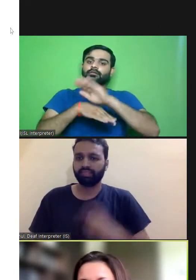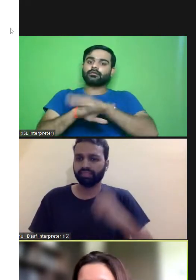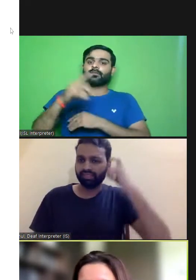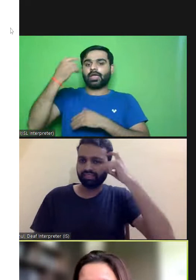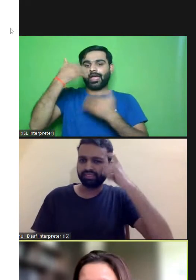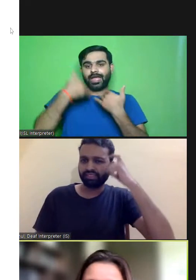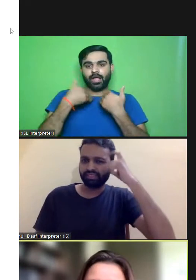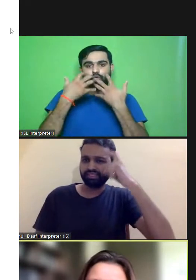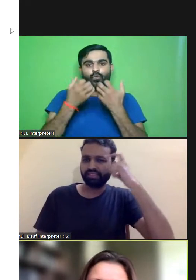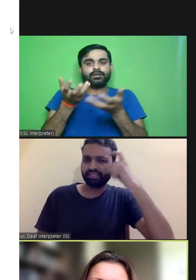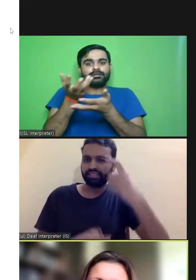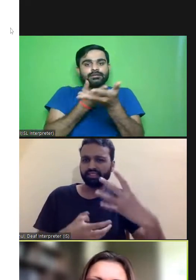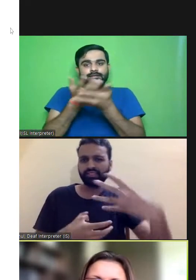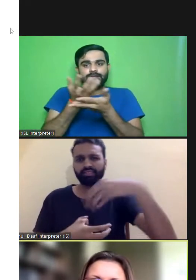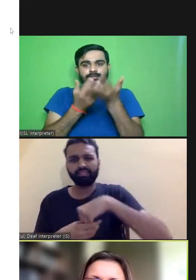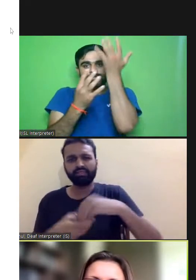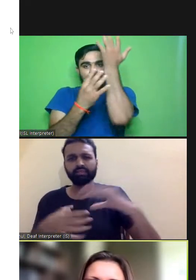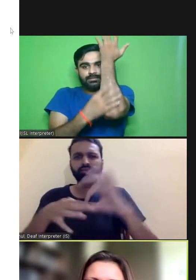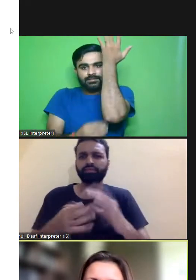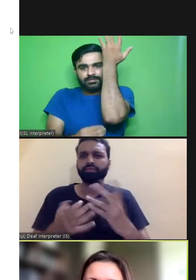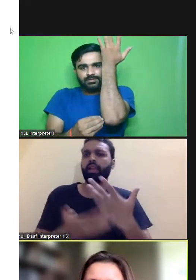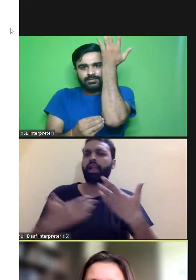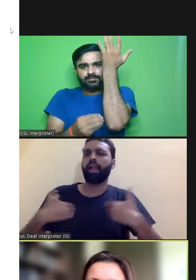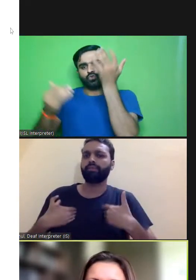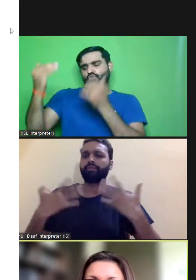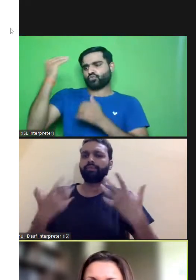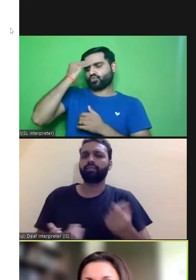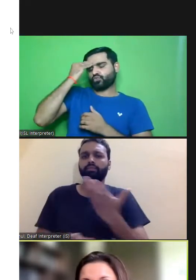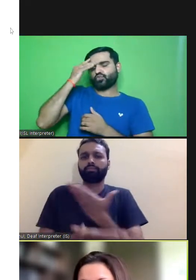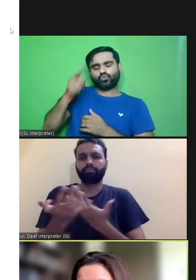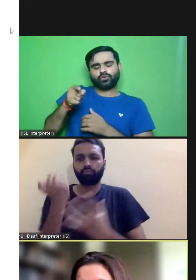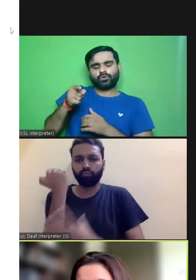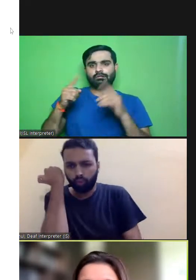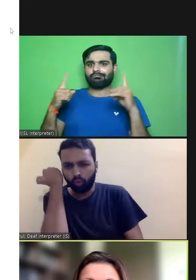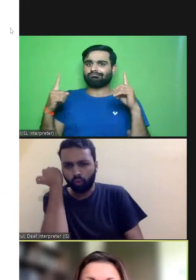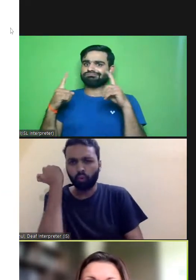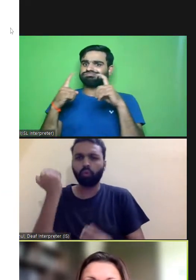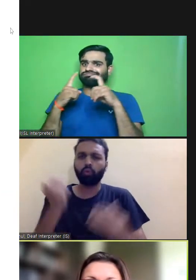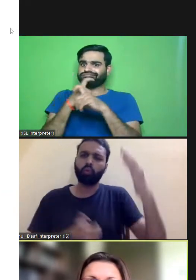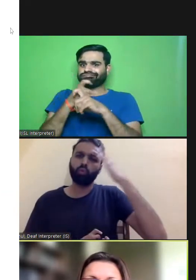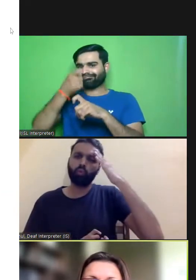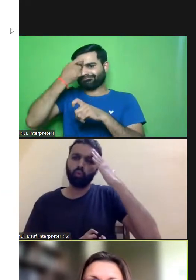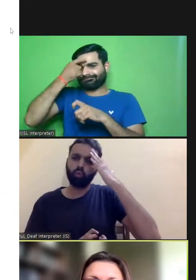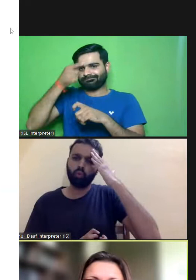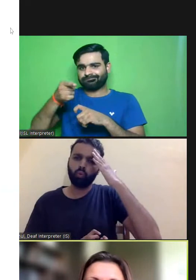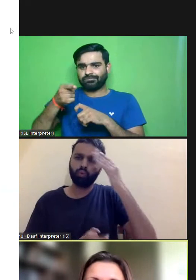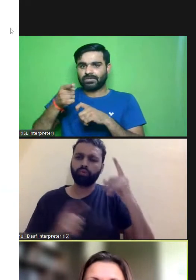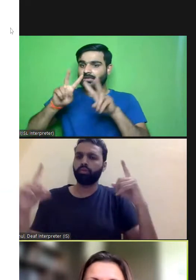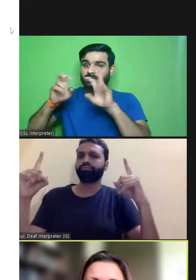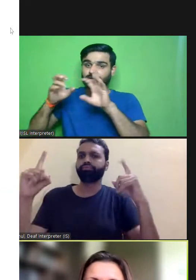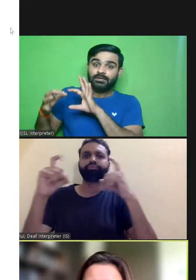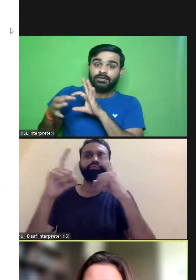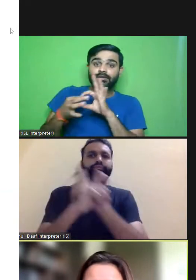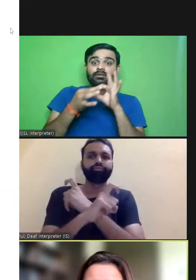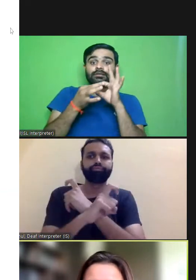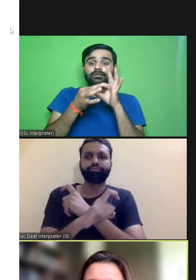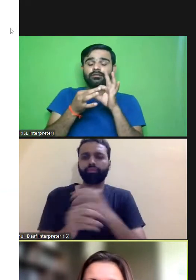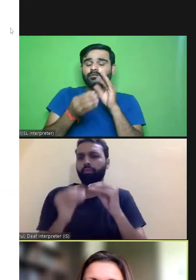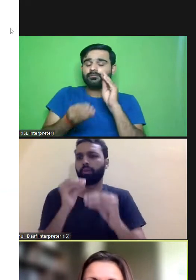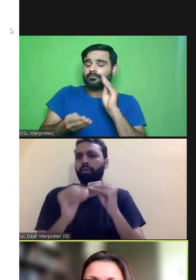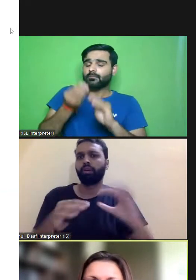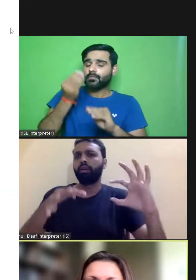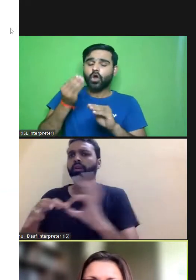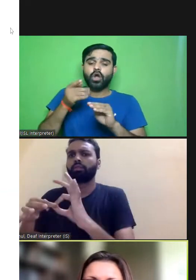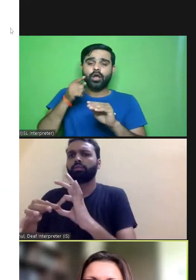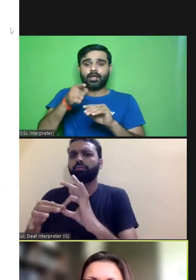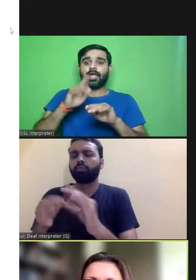the description of poverty, we know that poverty is a complex phenomenon that is not only related with income or consumption, but is something